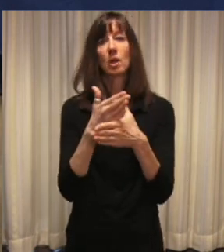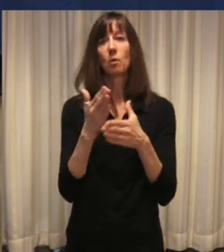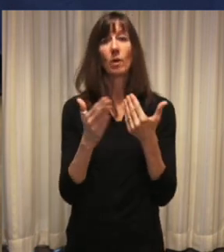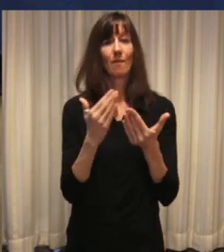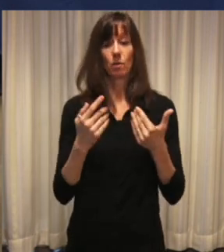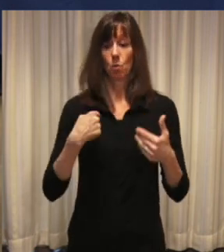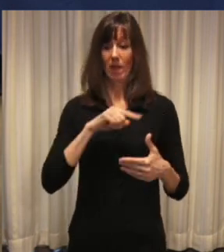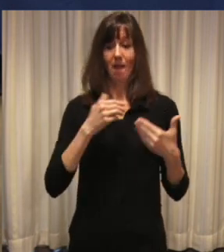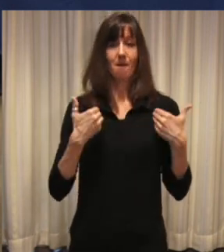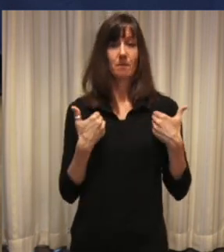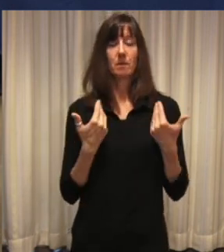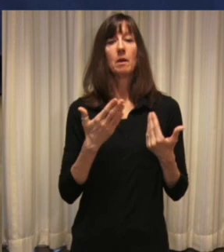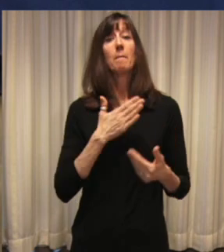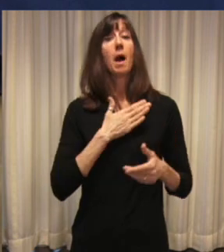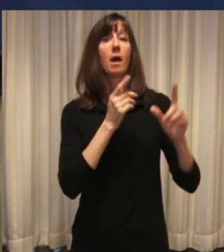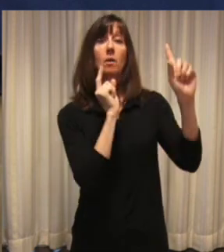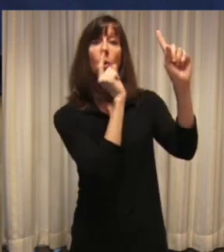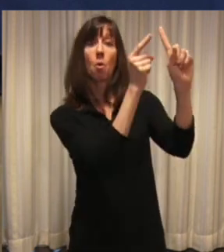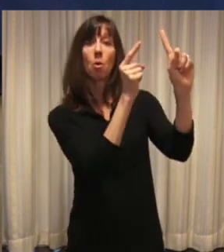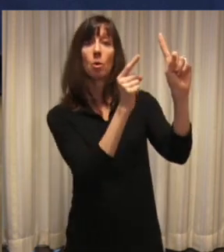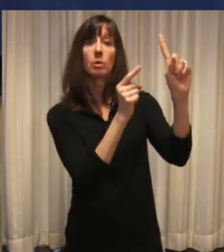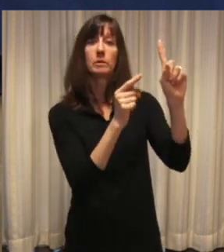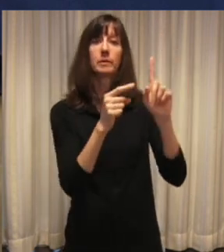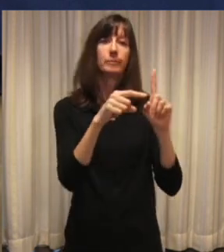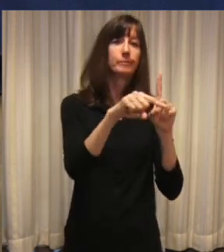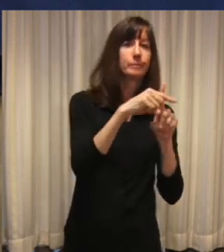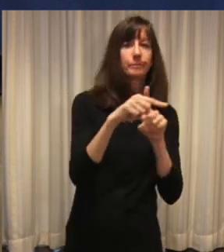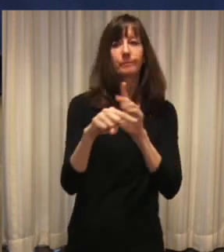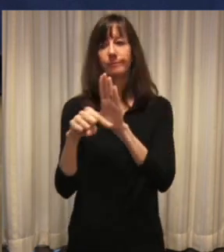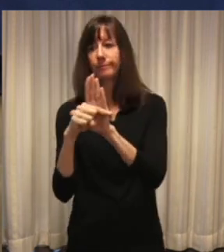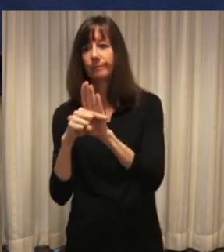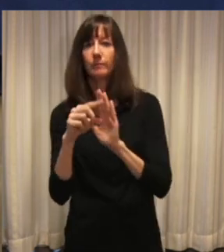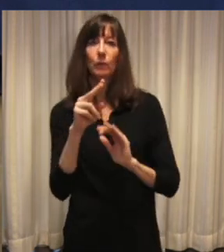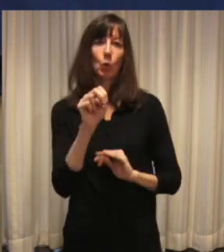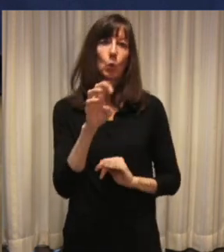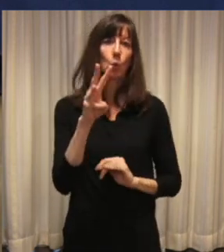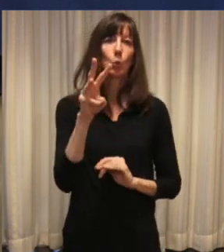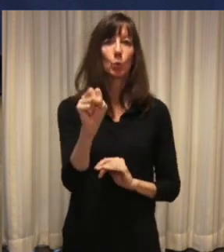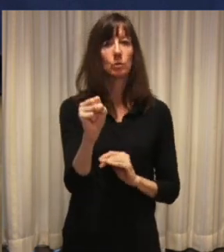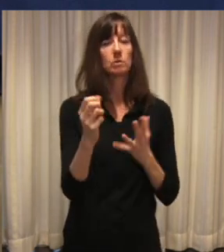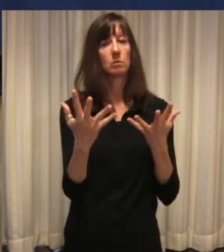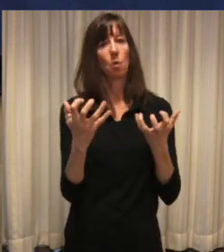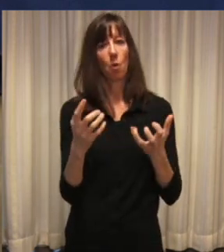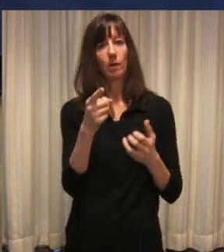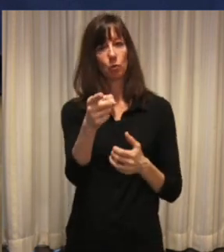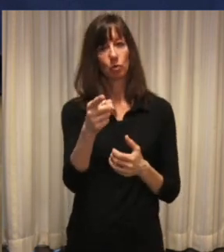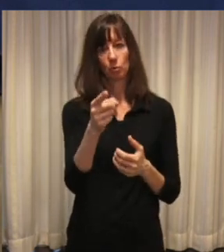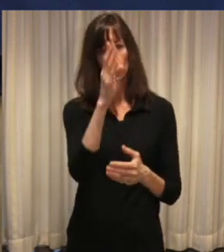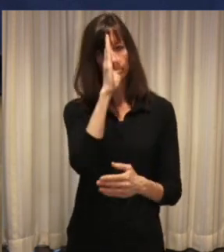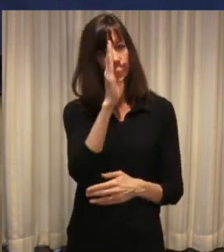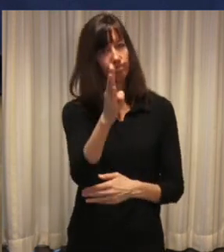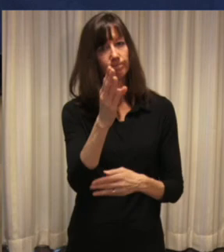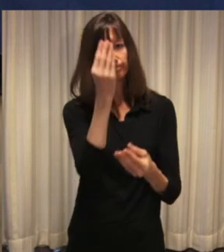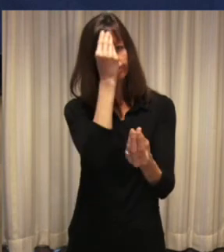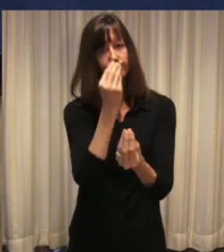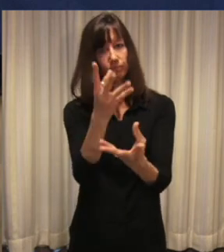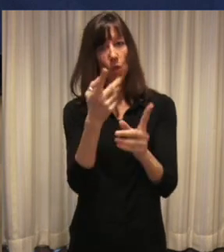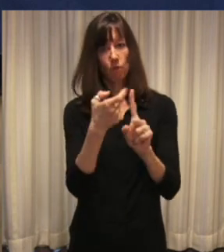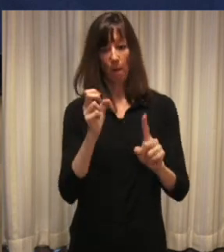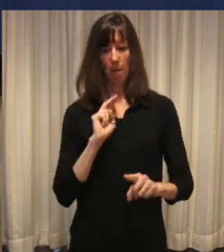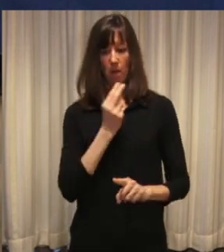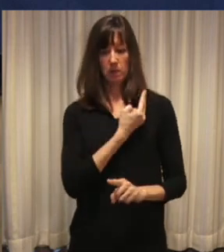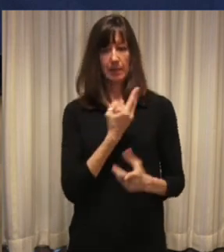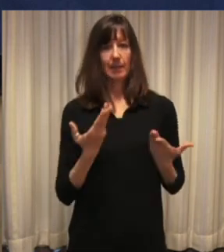is, whether it's good news or bad news, you know, we want you to hear it directly and transparently, and we're always going to lead with the